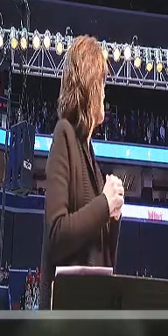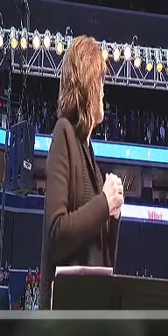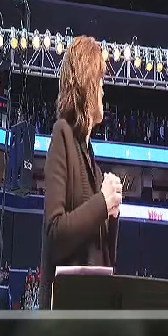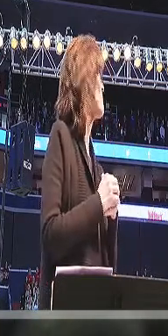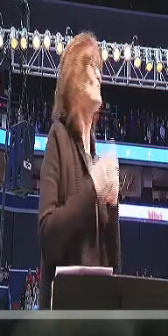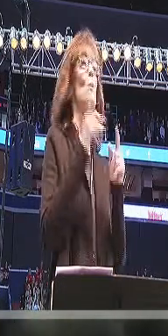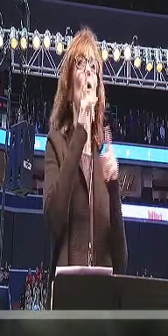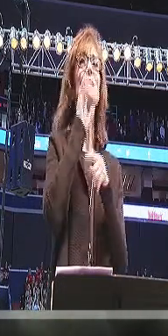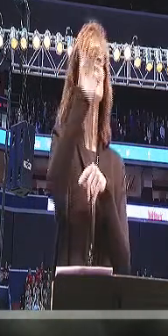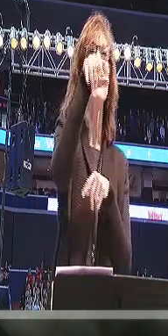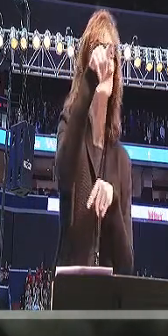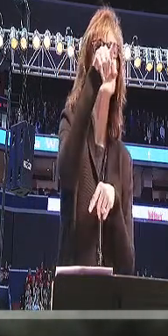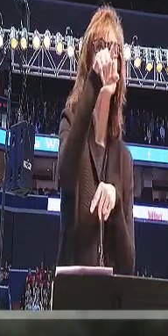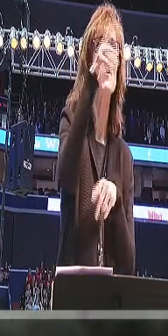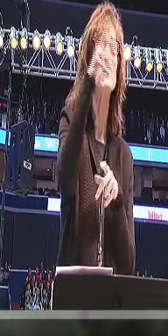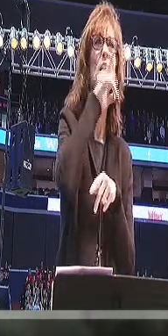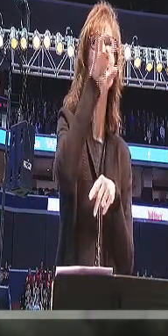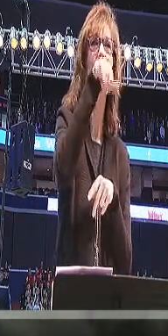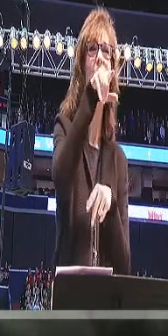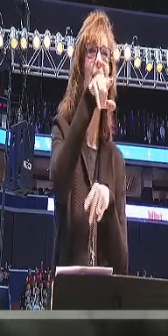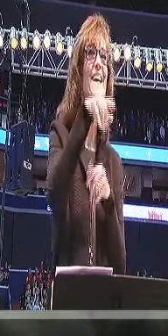What is that? What is that?